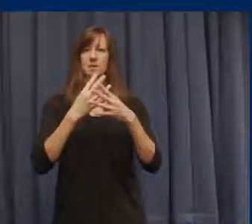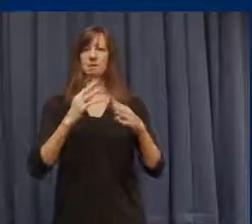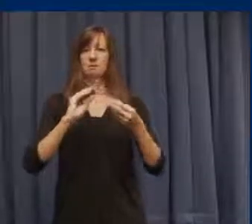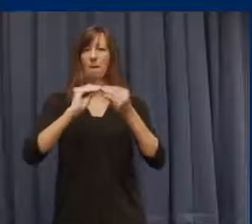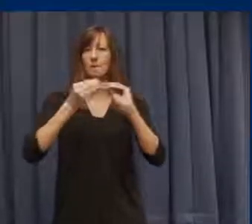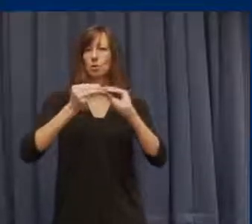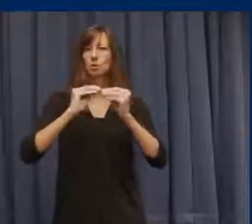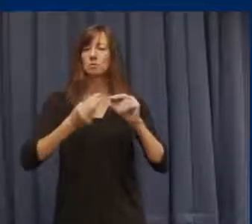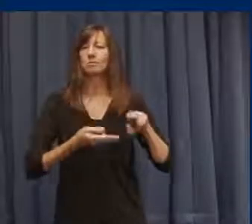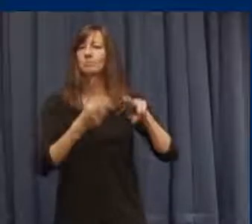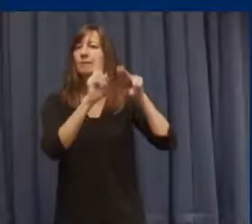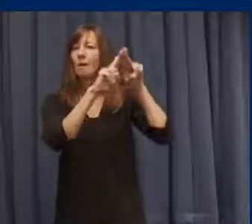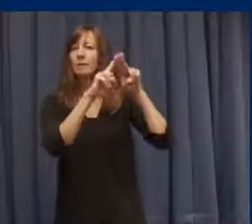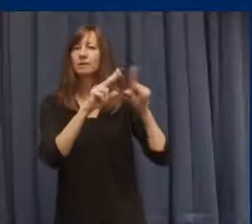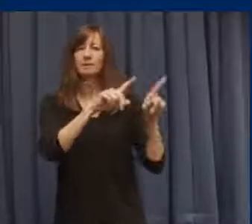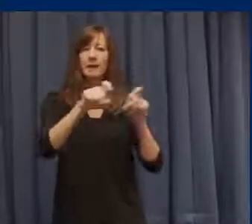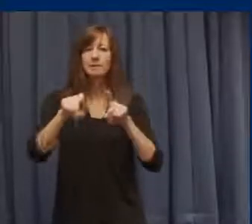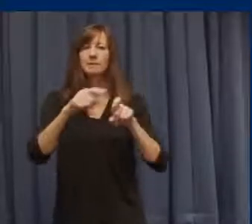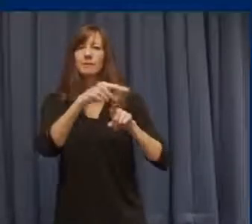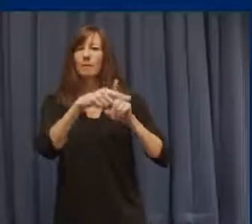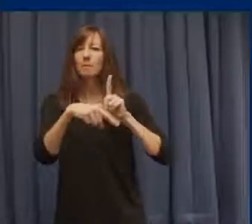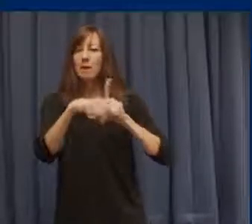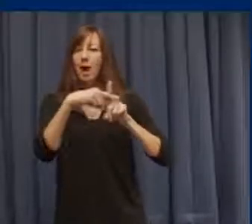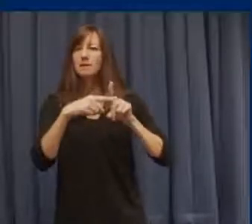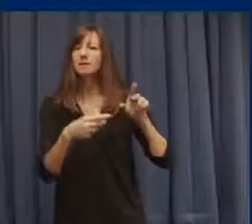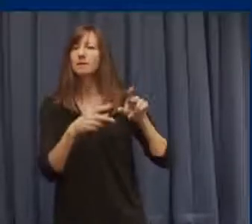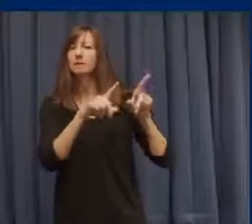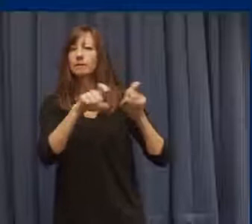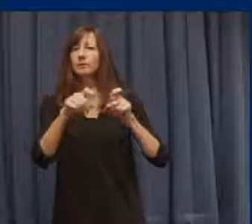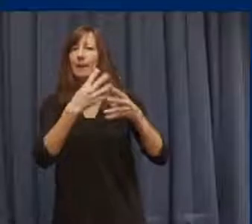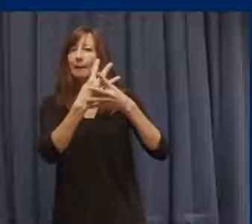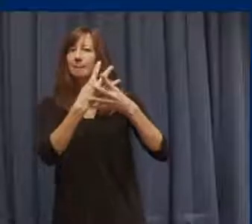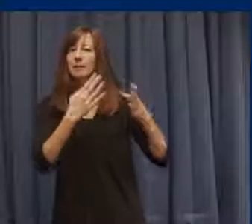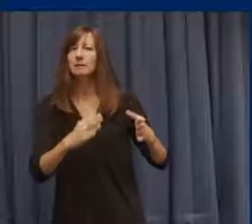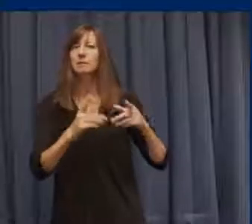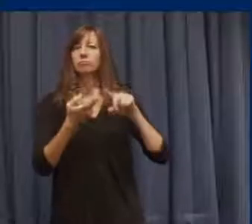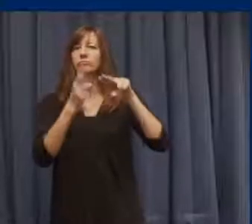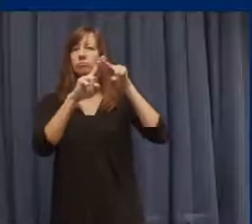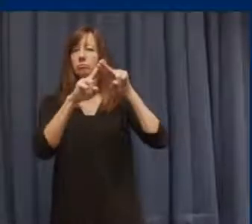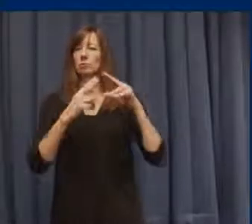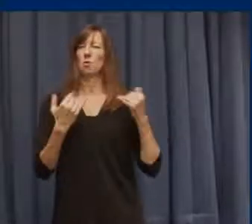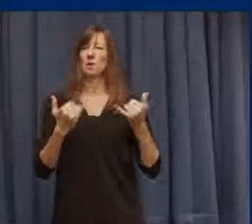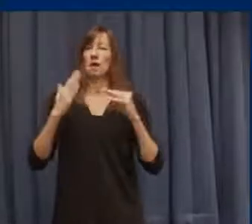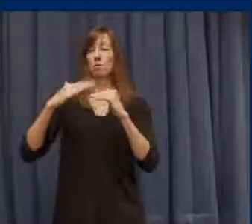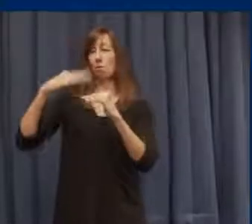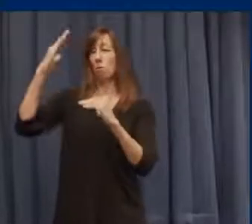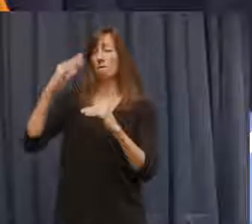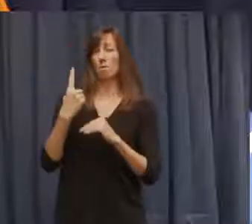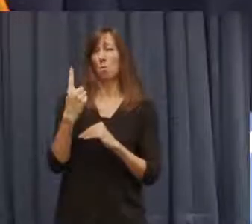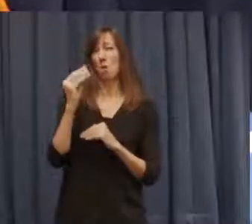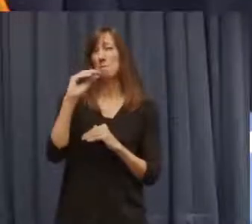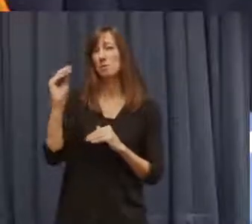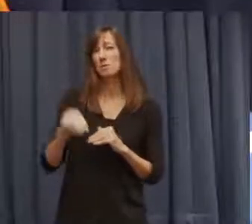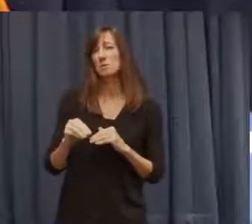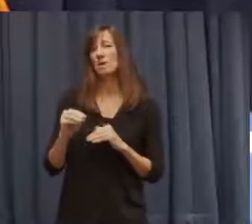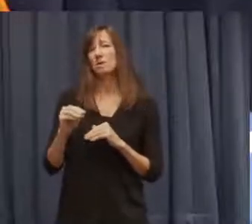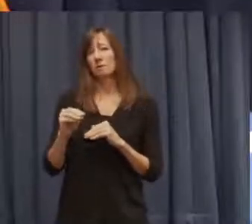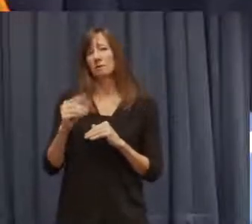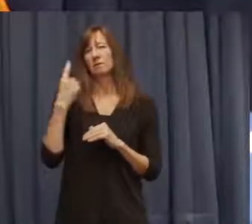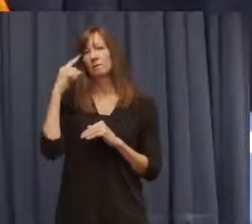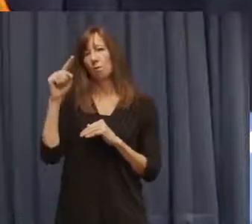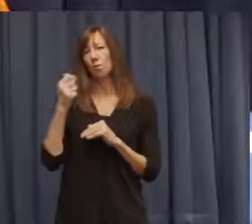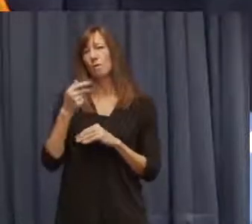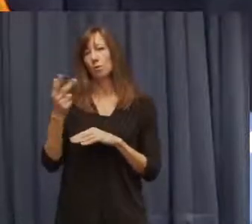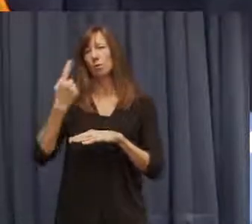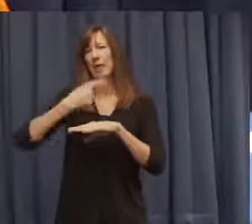a bad way to see that number consistently now up over 1% for a several-day period. To give you a sense of the